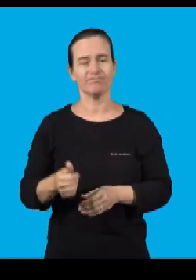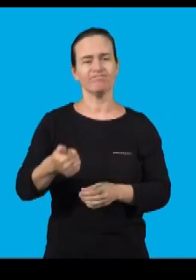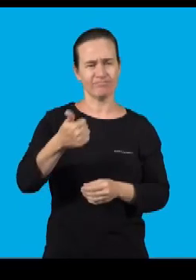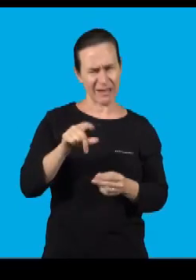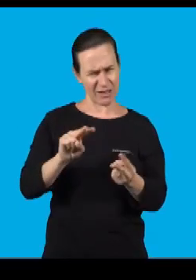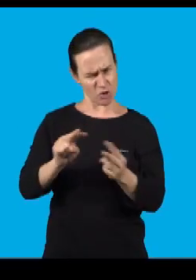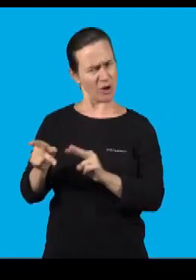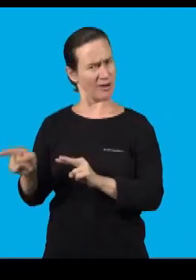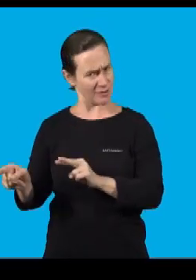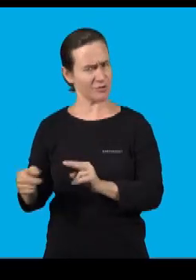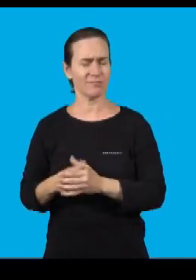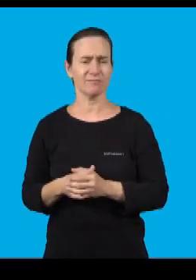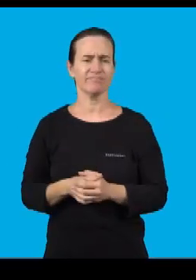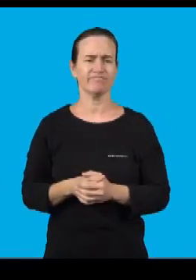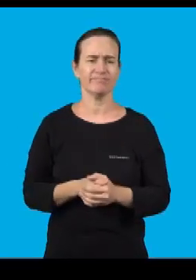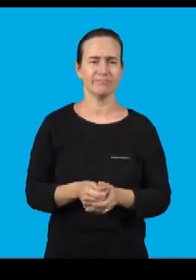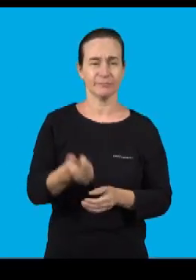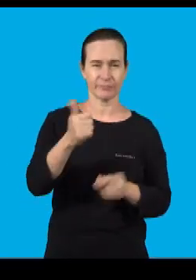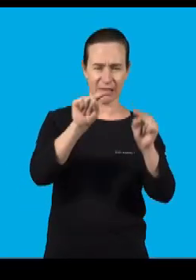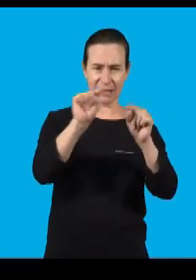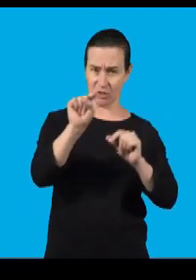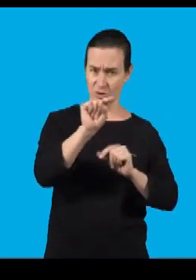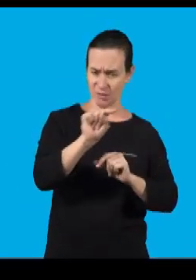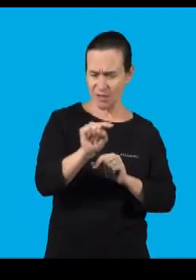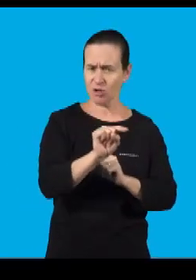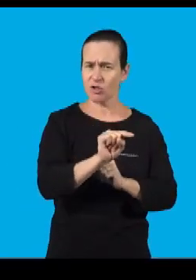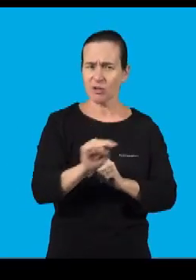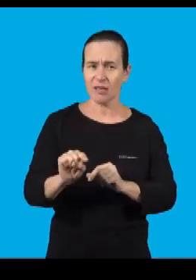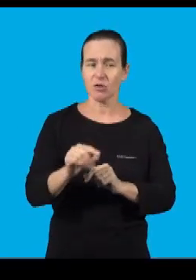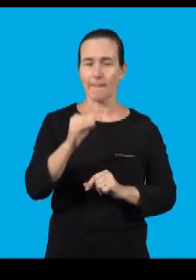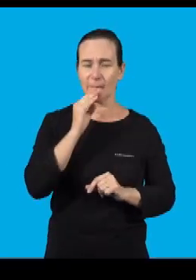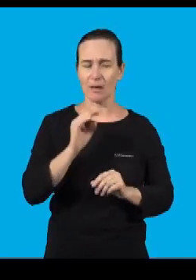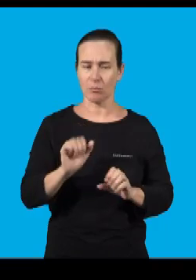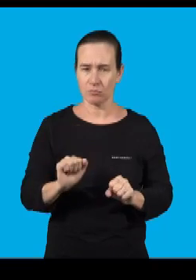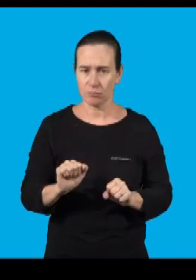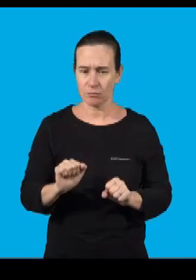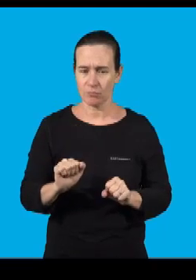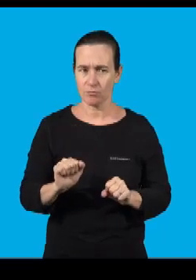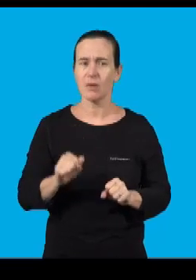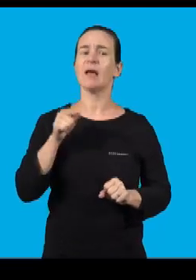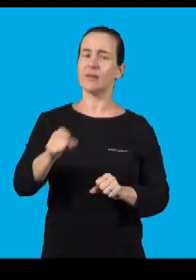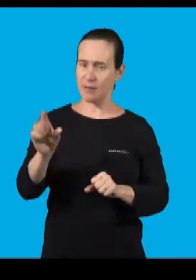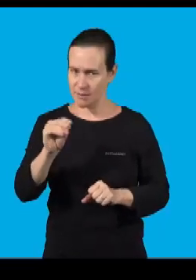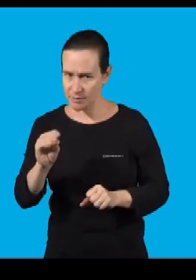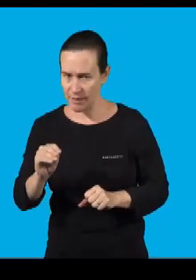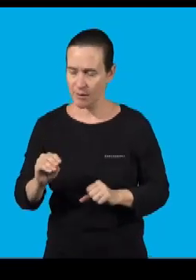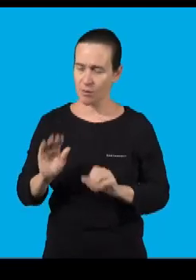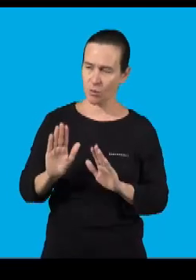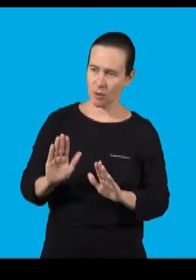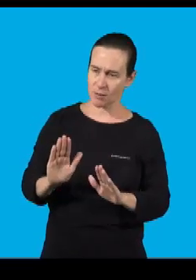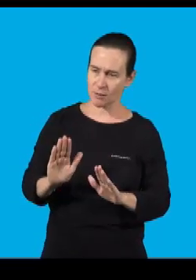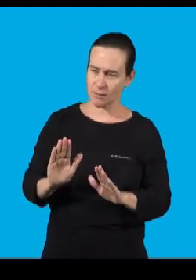brother, means he changed. There's something different about him. The dashes indicate the extended pauses to show